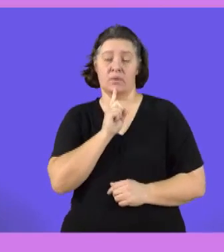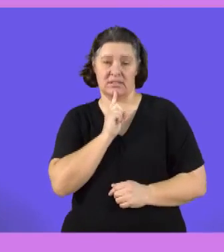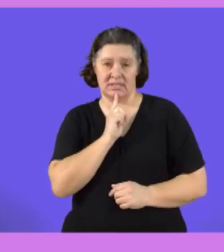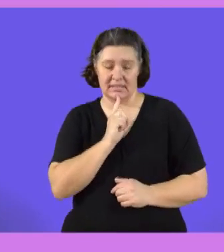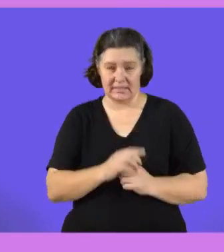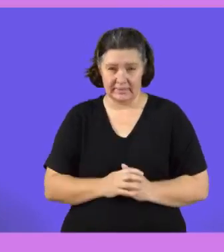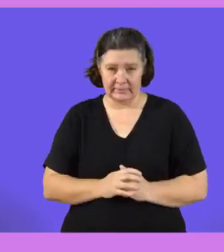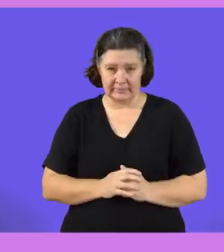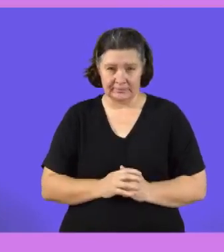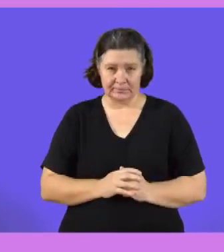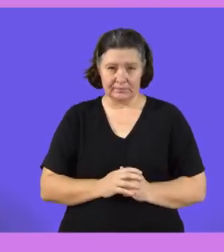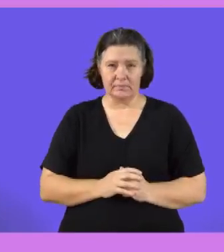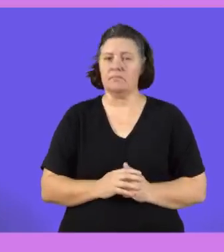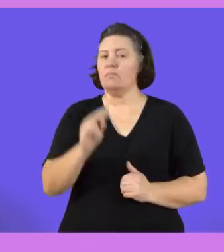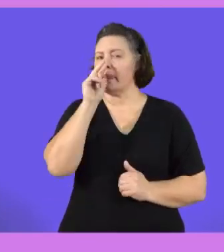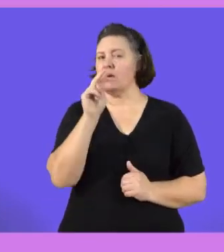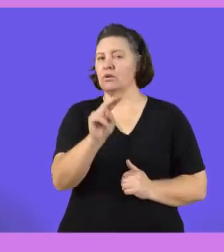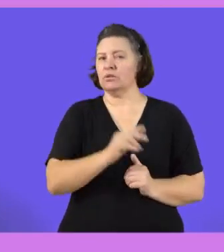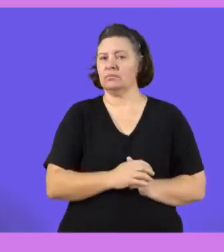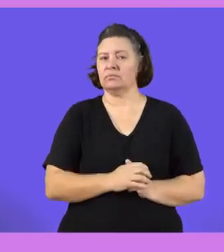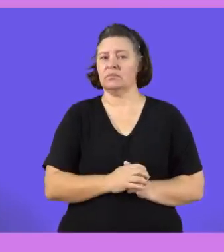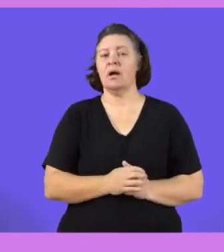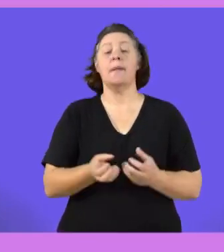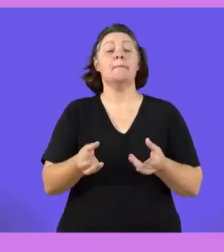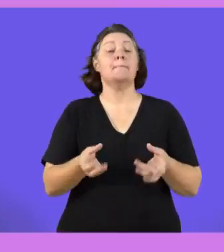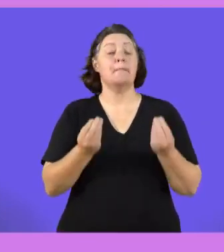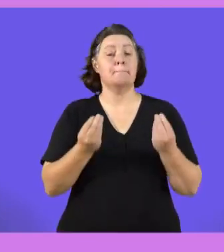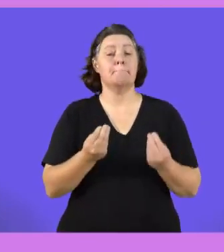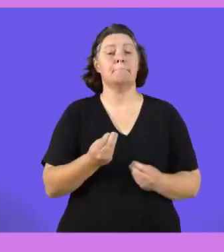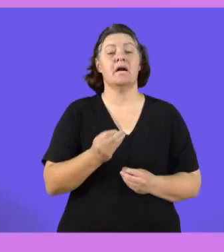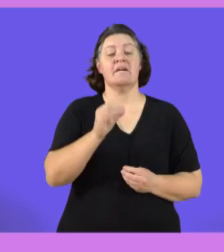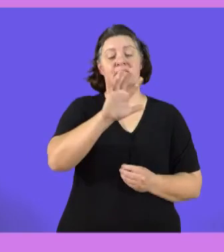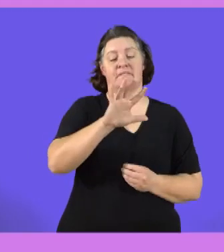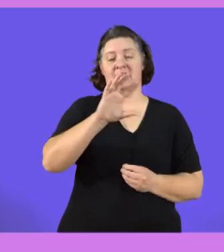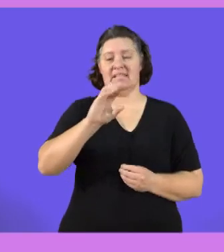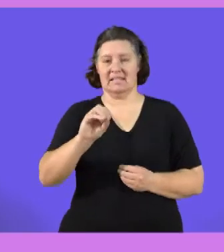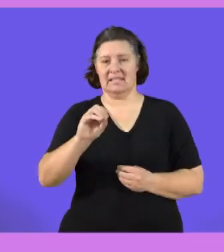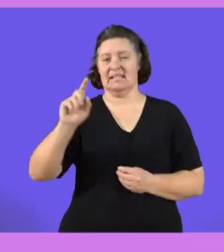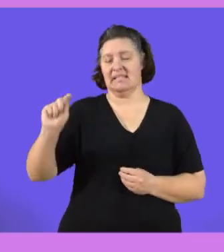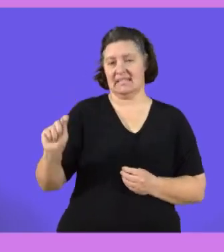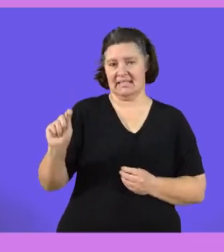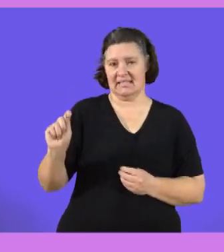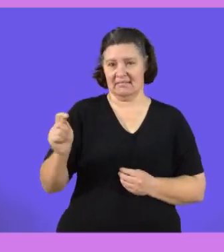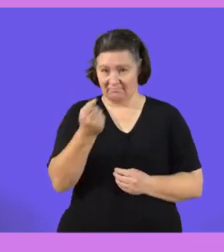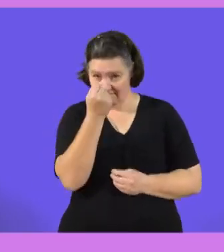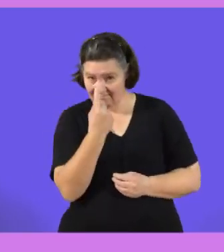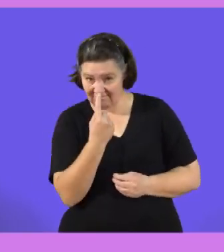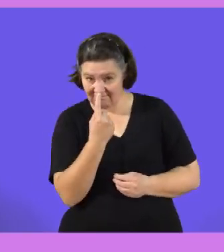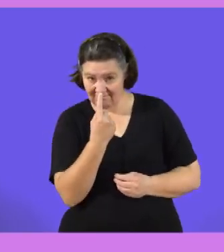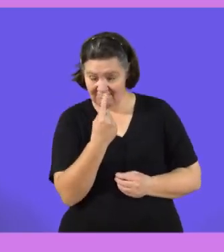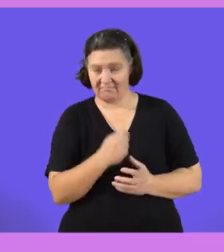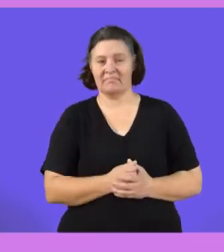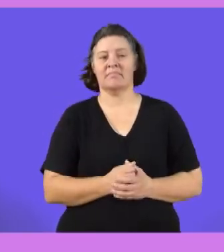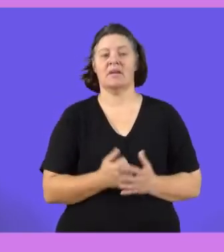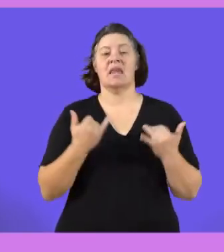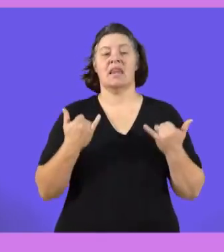1,000. So in this case, if I look, that should give us 50 tons. Hope that makes sense, grade